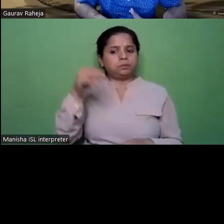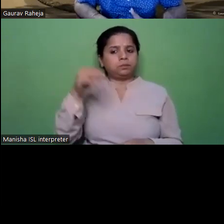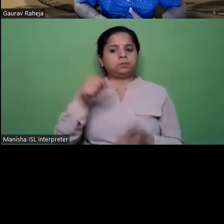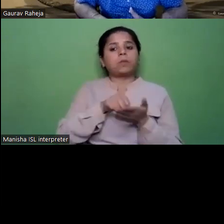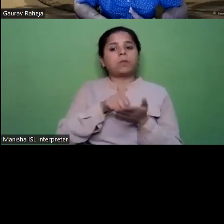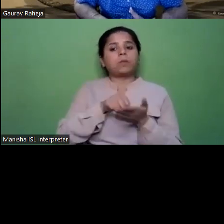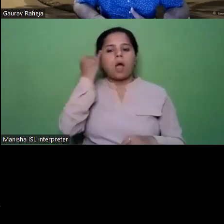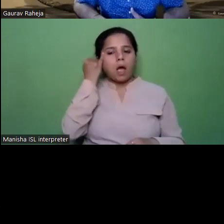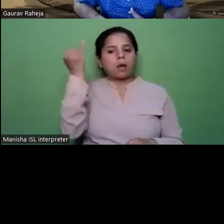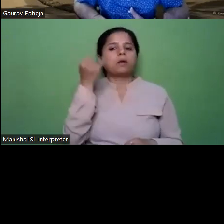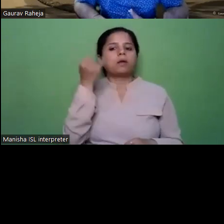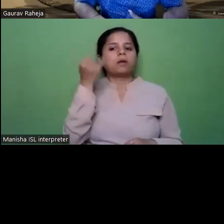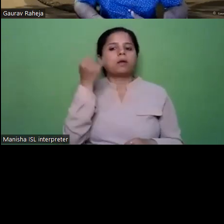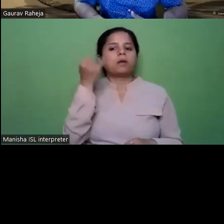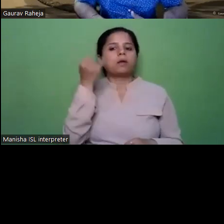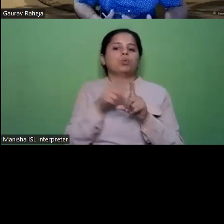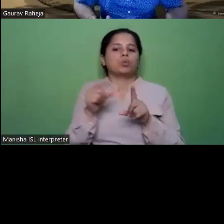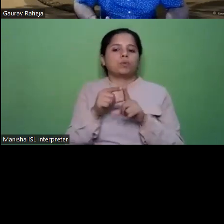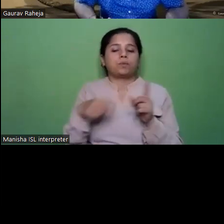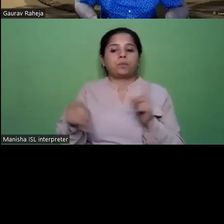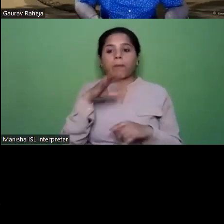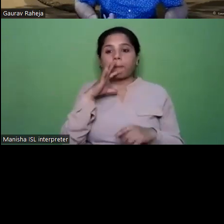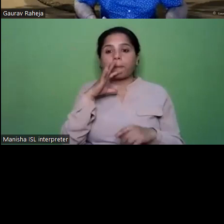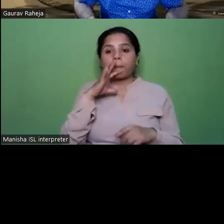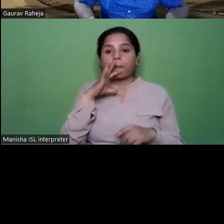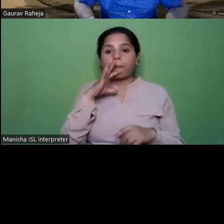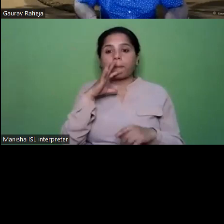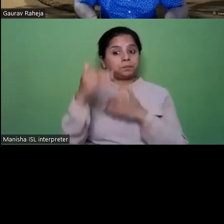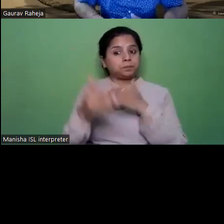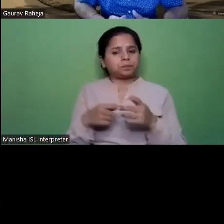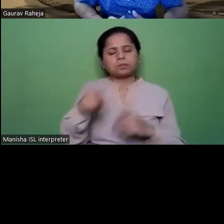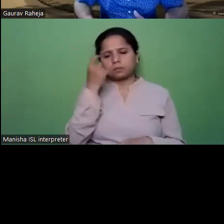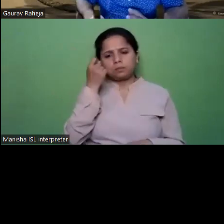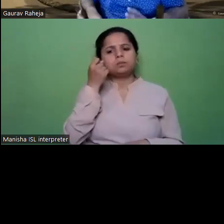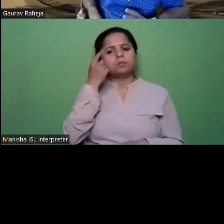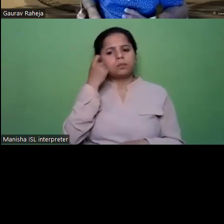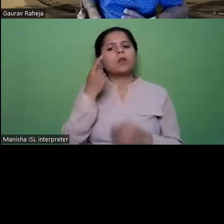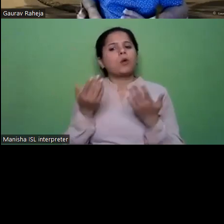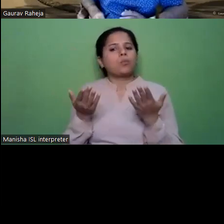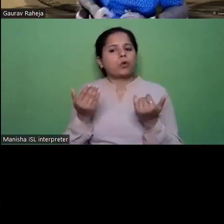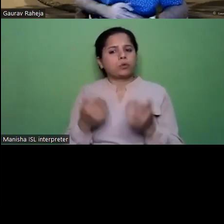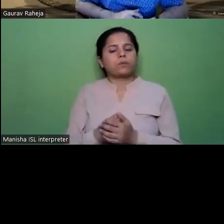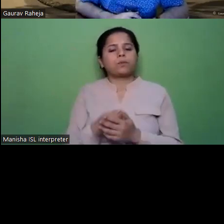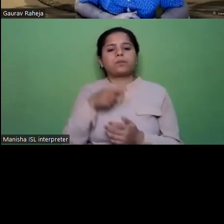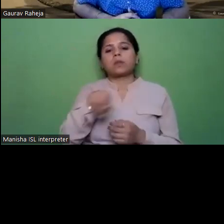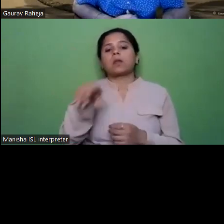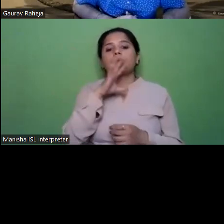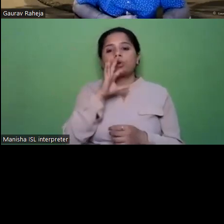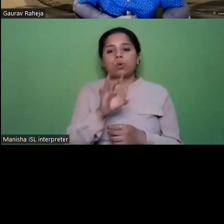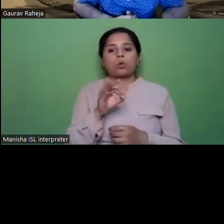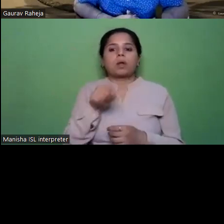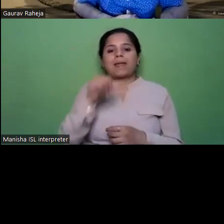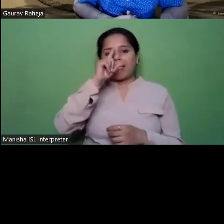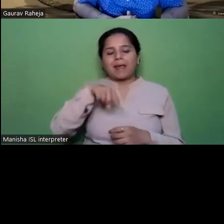are part of it. And in order to do so, you can understand the statement that India adopted